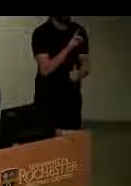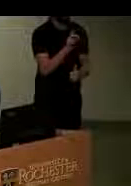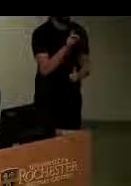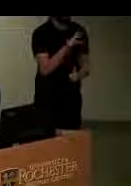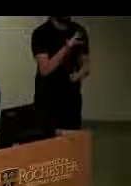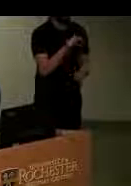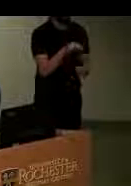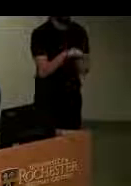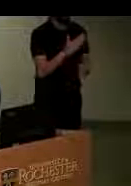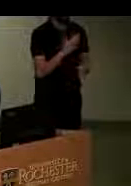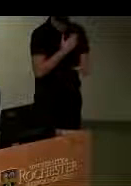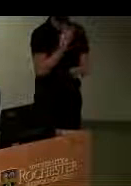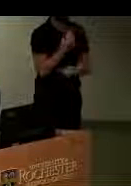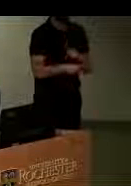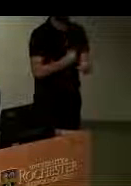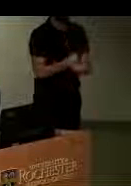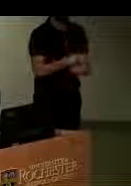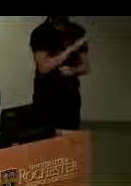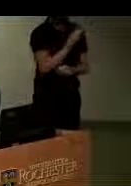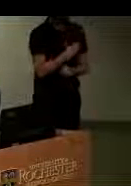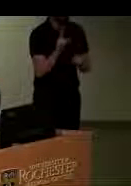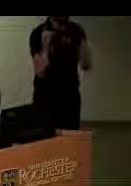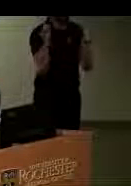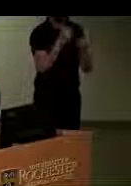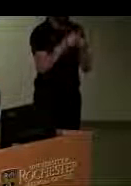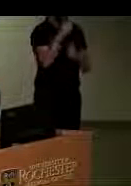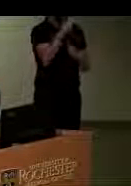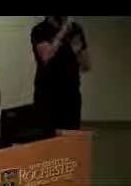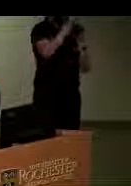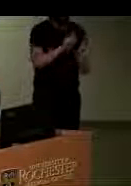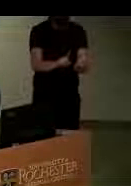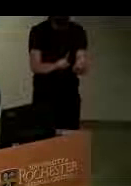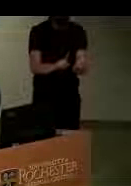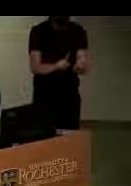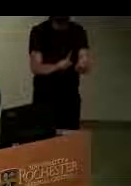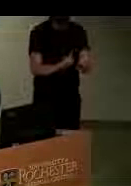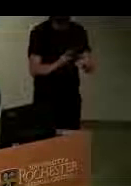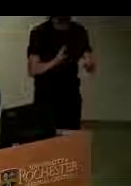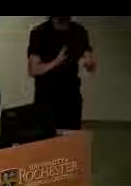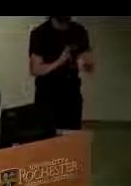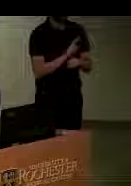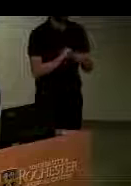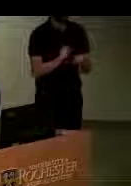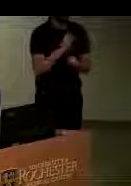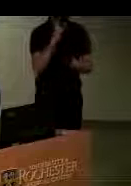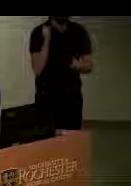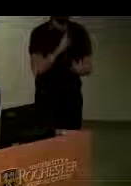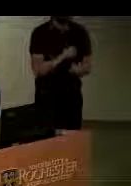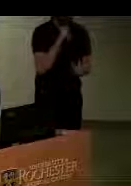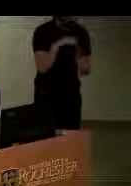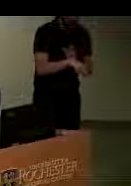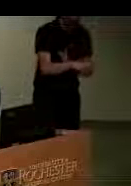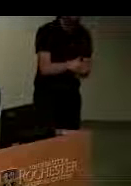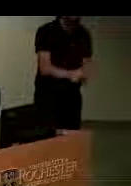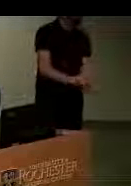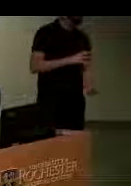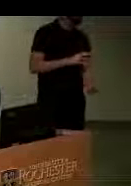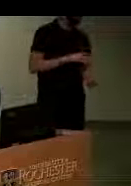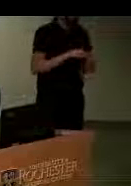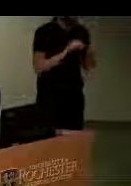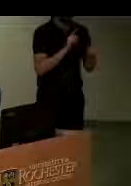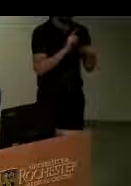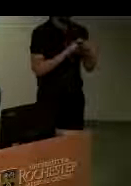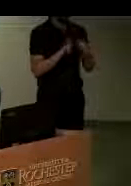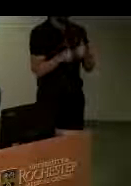in all 4 years. Residents came in the room to make sure you weren't killing people, but but the